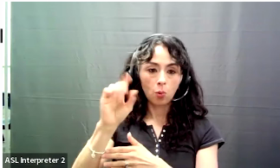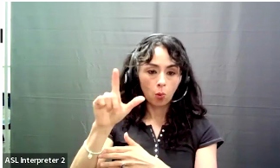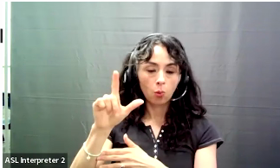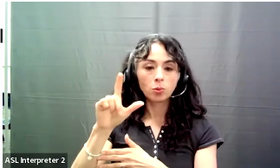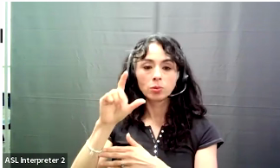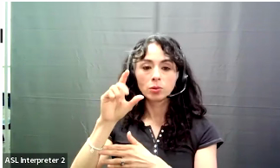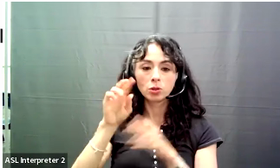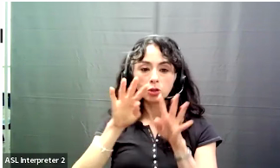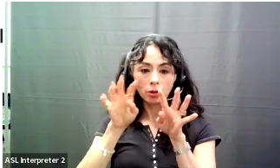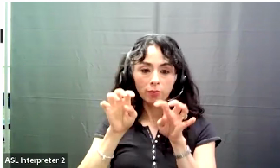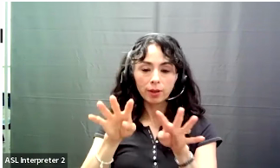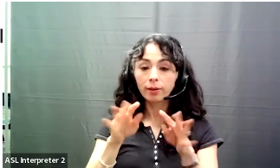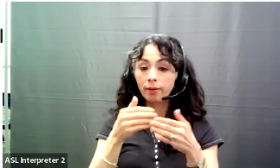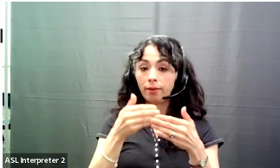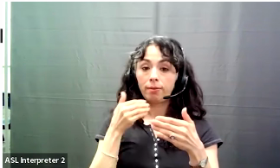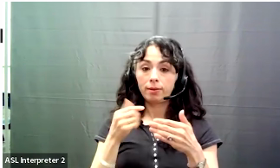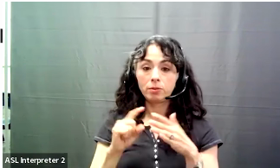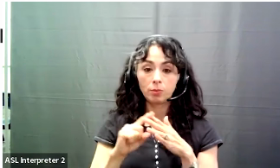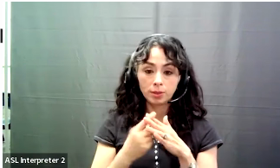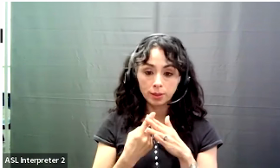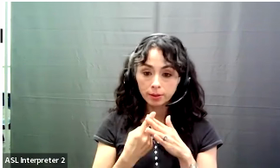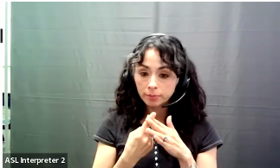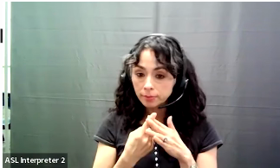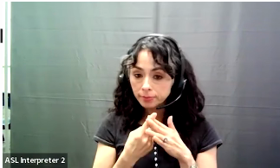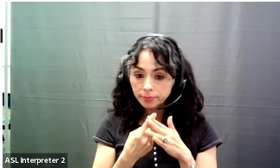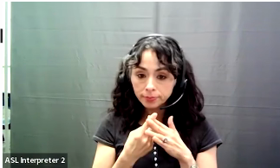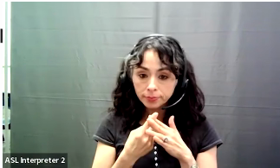we start officially,